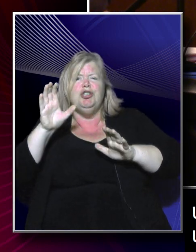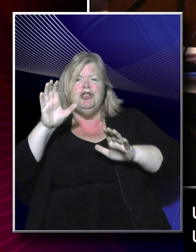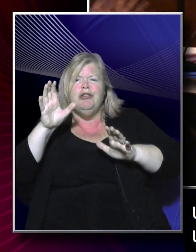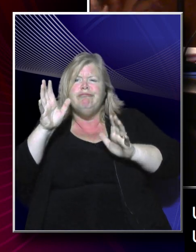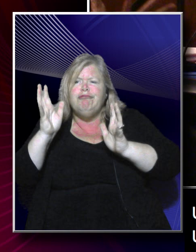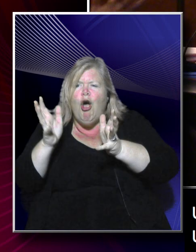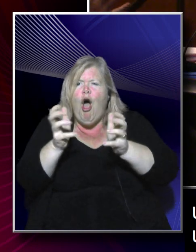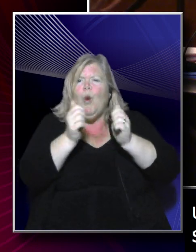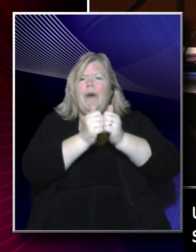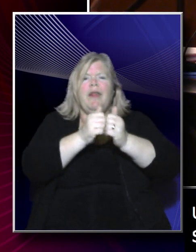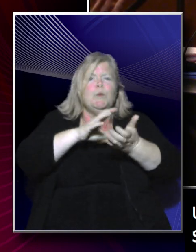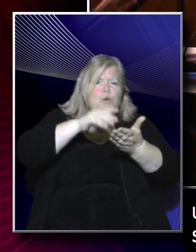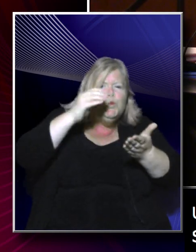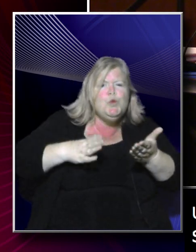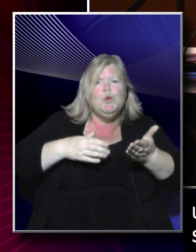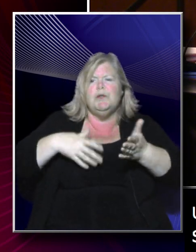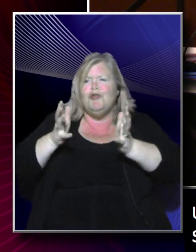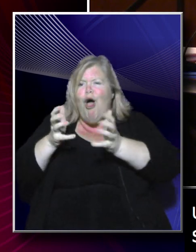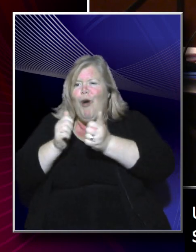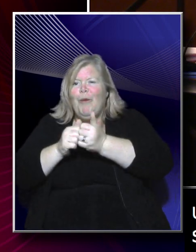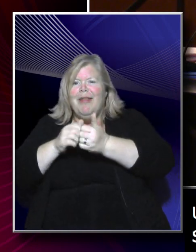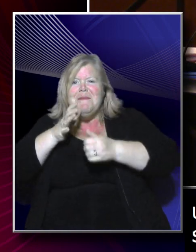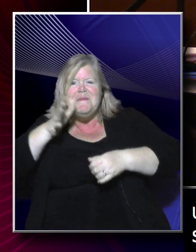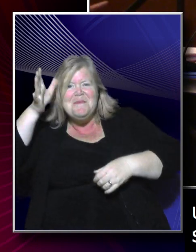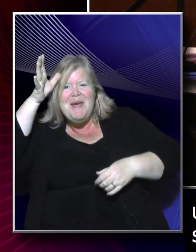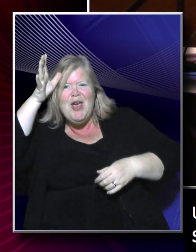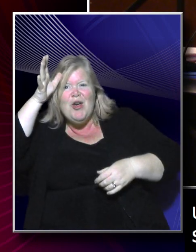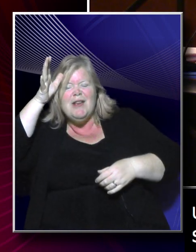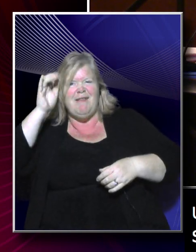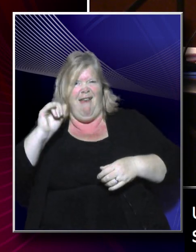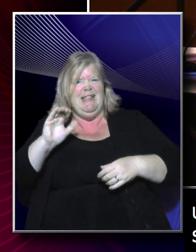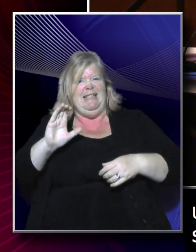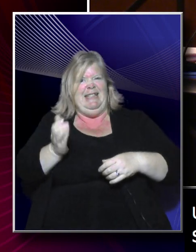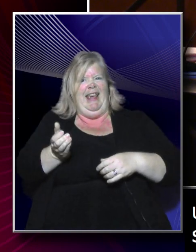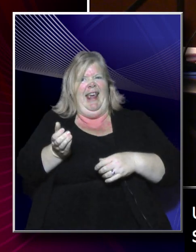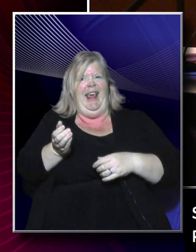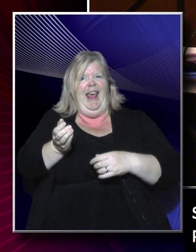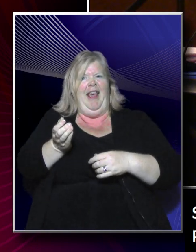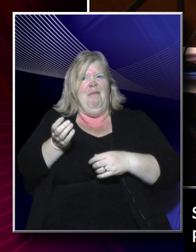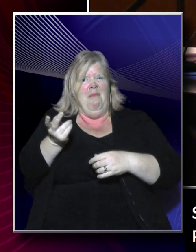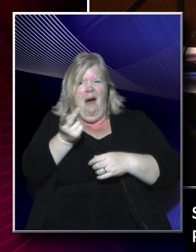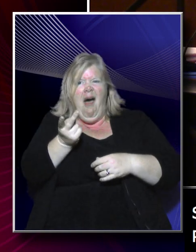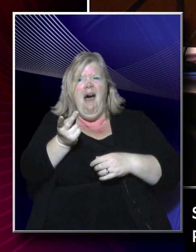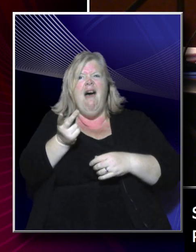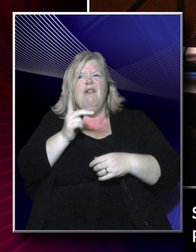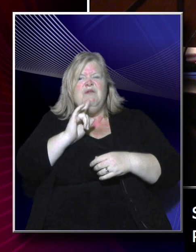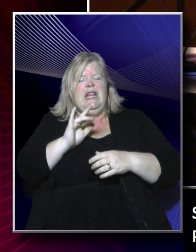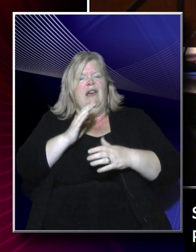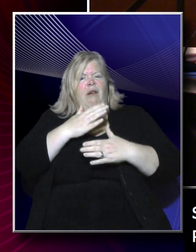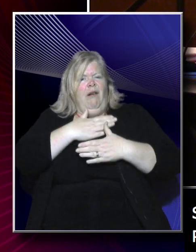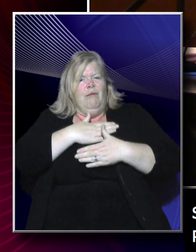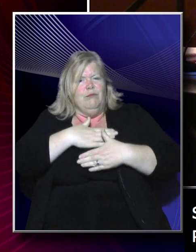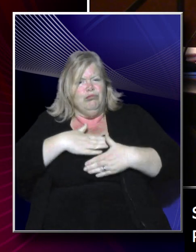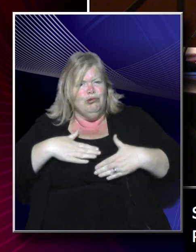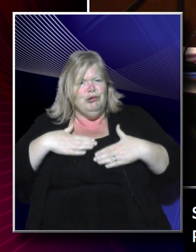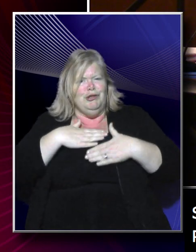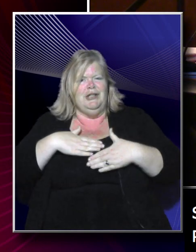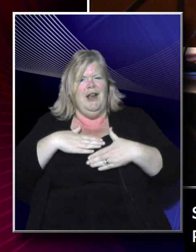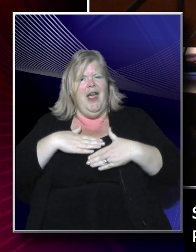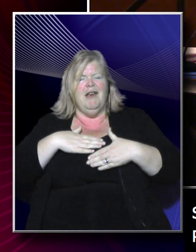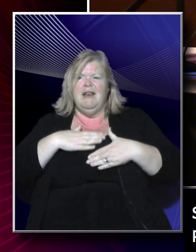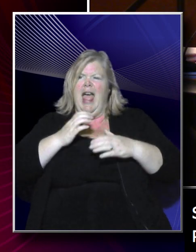parents, that the students and the parents very much appreciated our effort